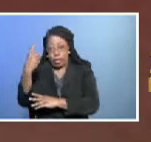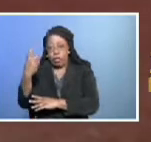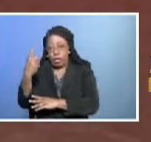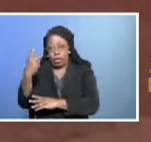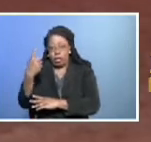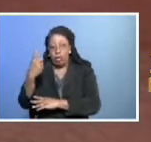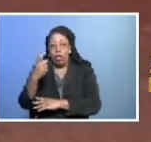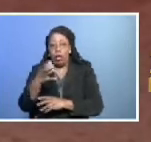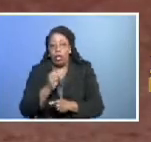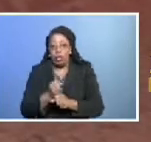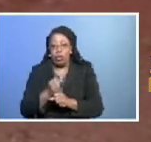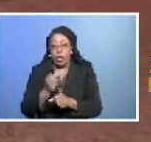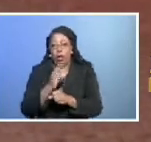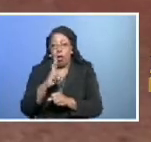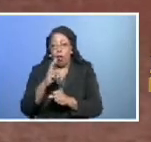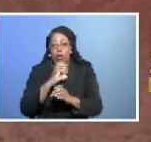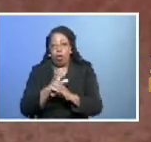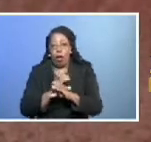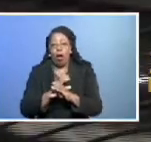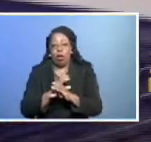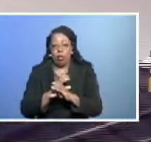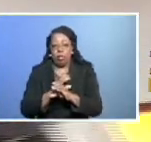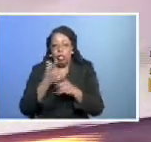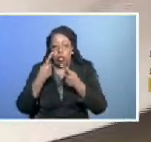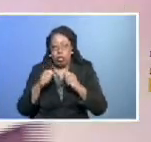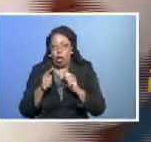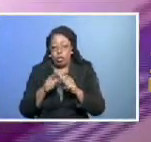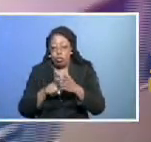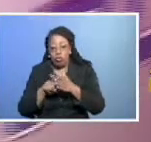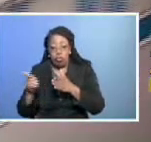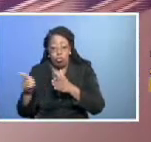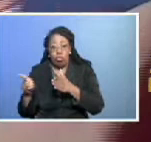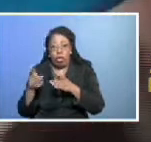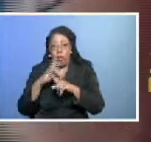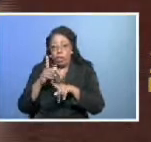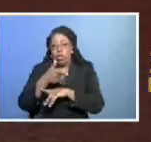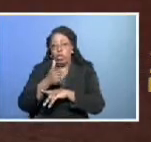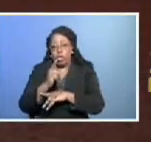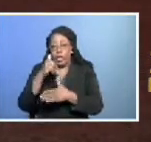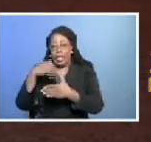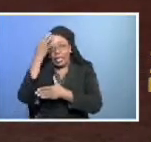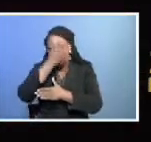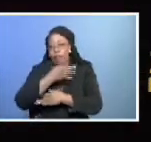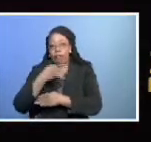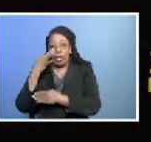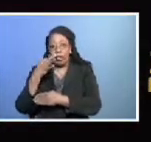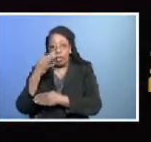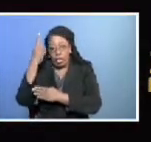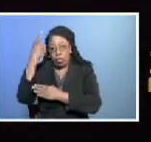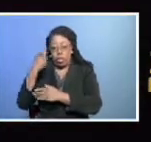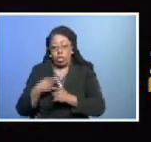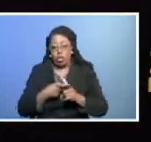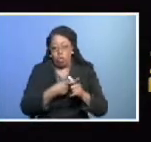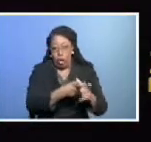who demanded her blue Suzuki Swift. She then attempted to evade the suspects but was shot in the face. The suspects then fled